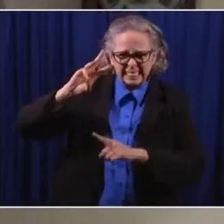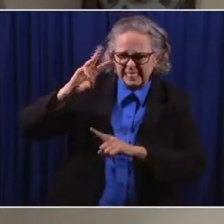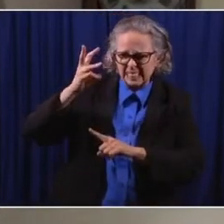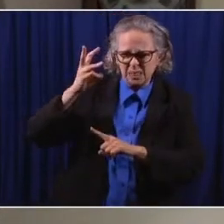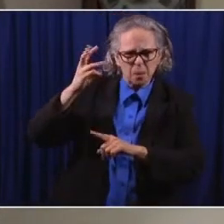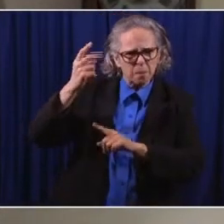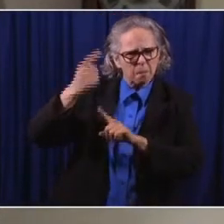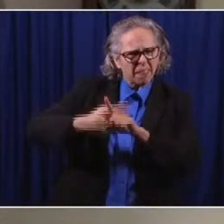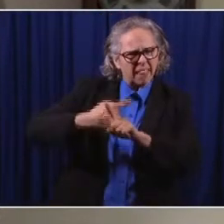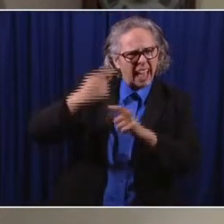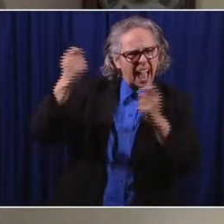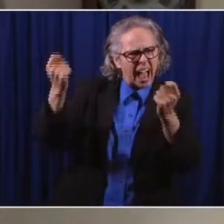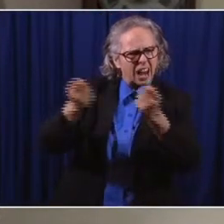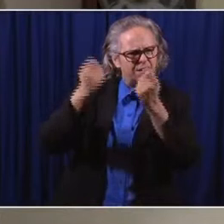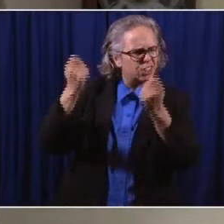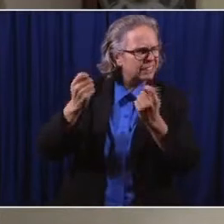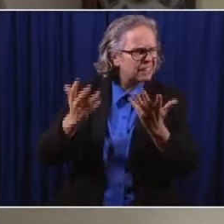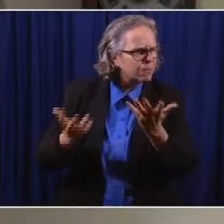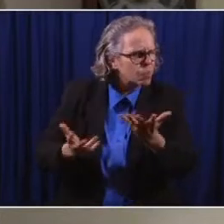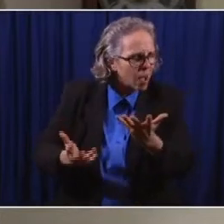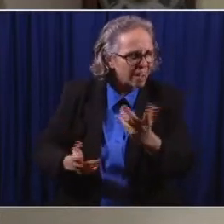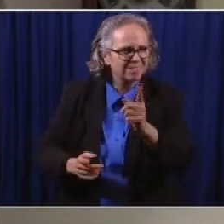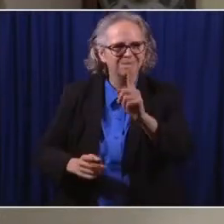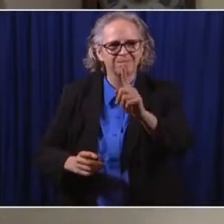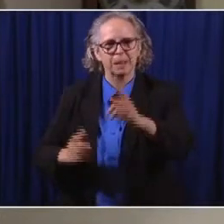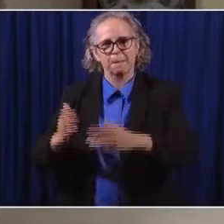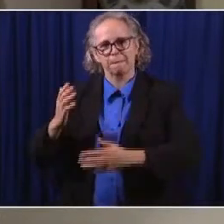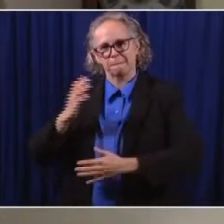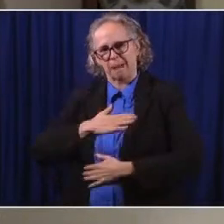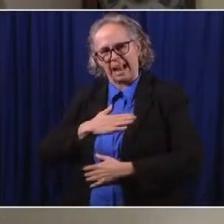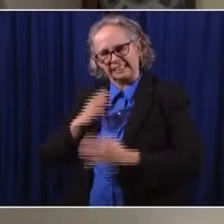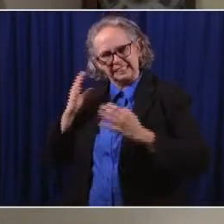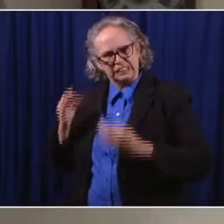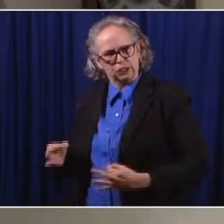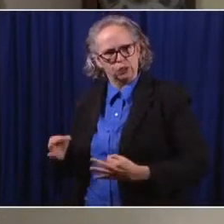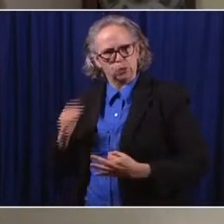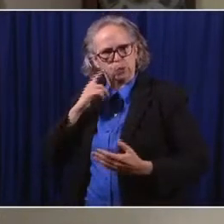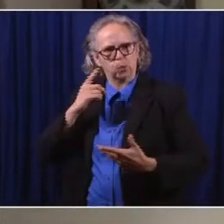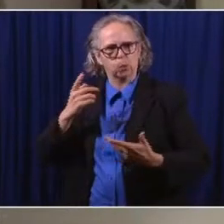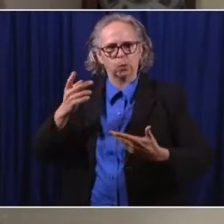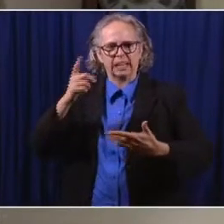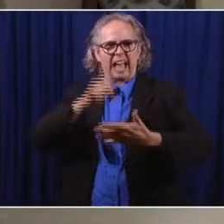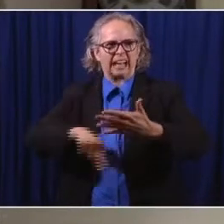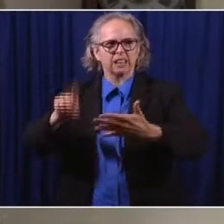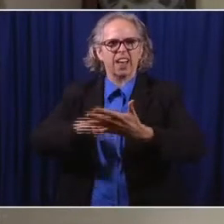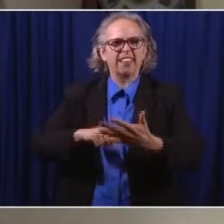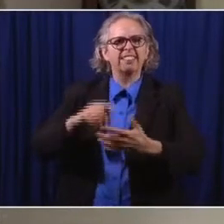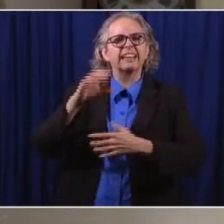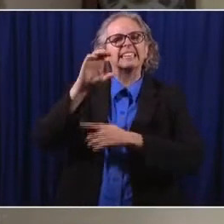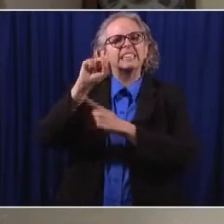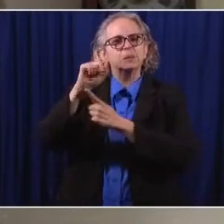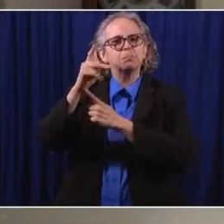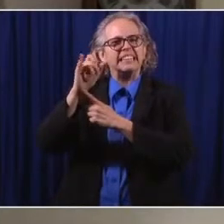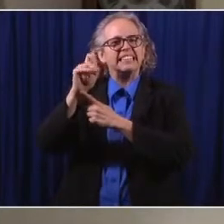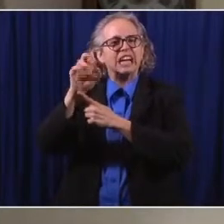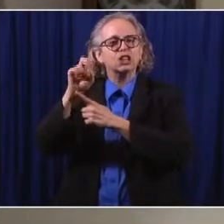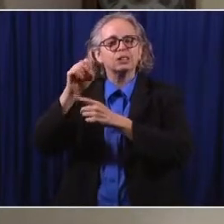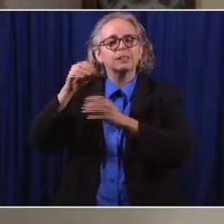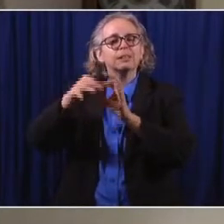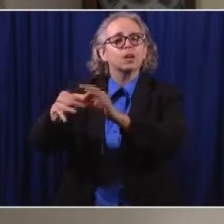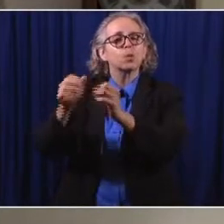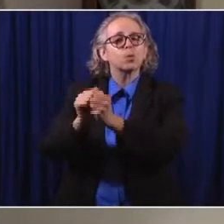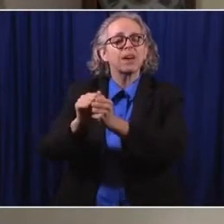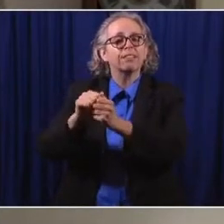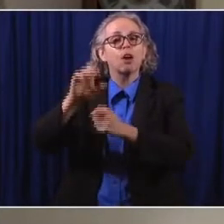cancel spectators attending the Arnold Classic. 6 months, hard to believe. That